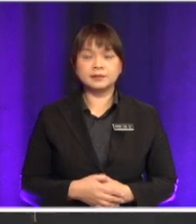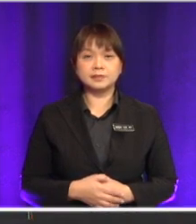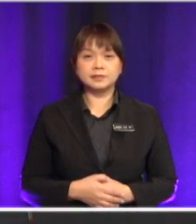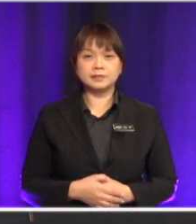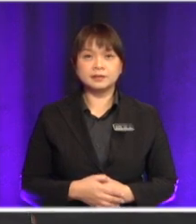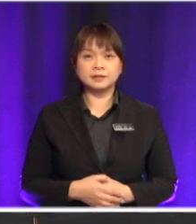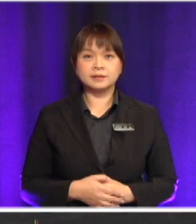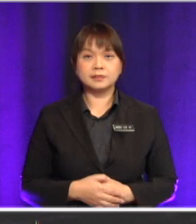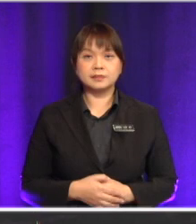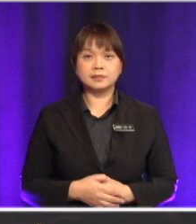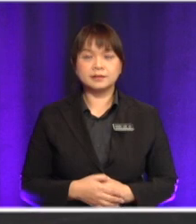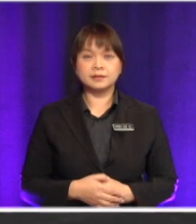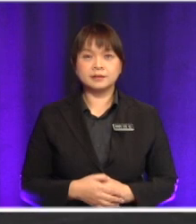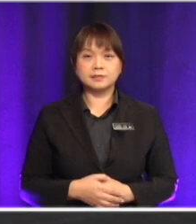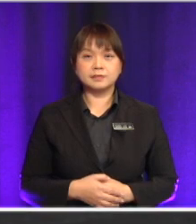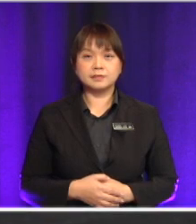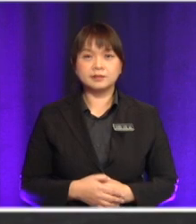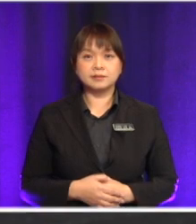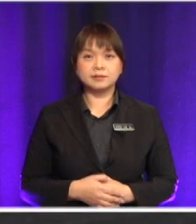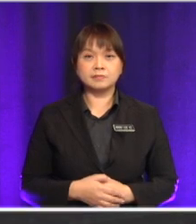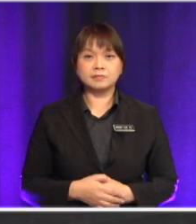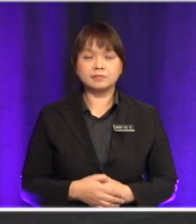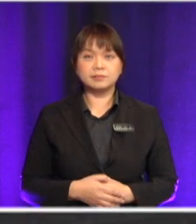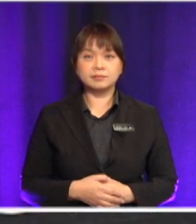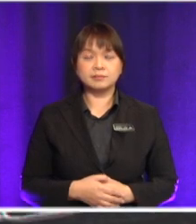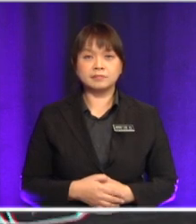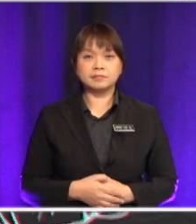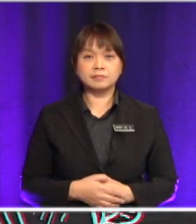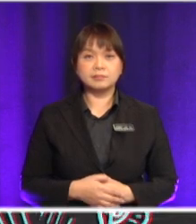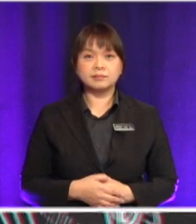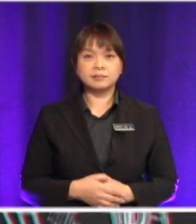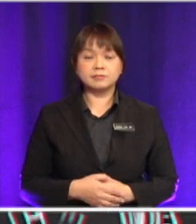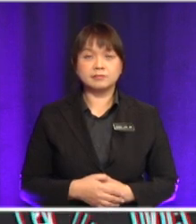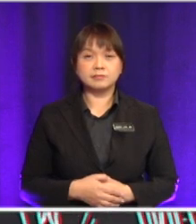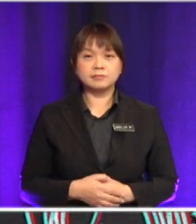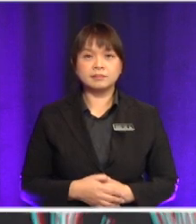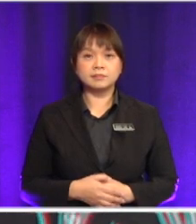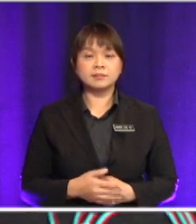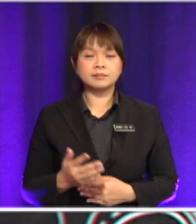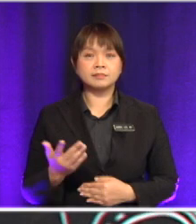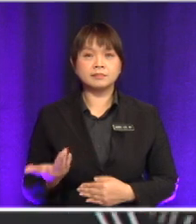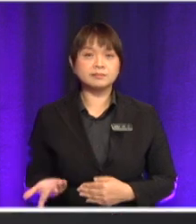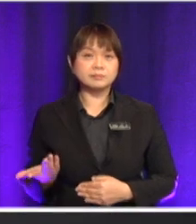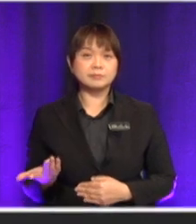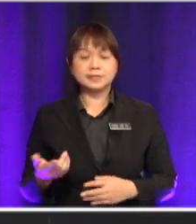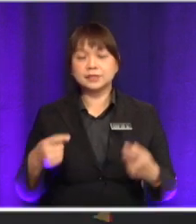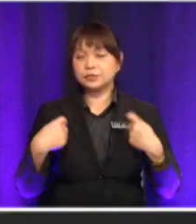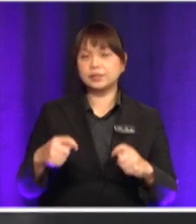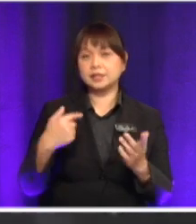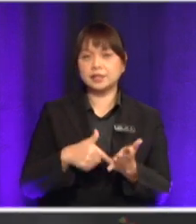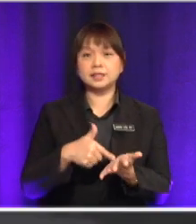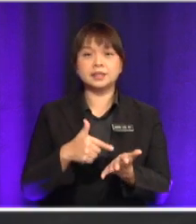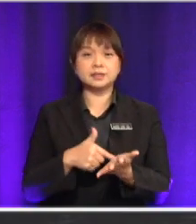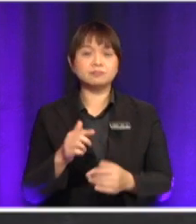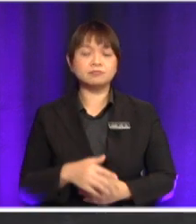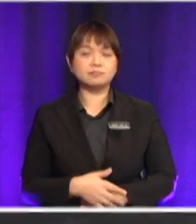robotic. I'm going to hang you for that. Specifically for Nivelers. Yes. Okay, How next can you have try. a robotic milk? But thank you so much